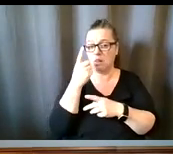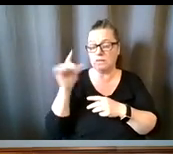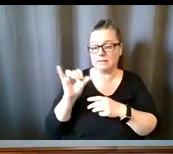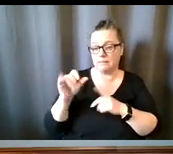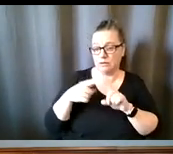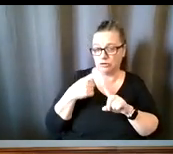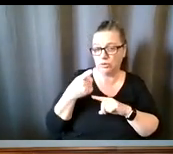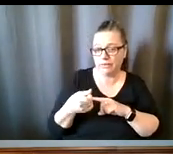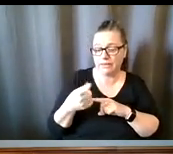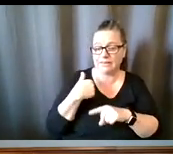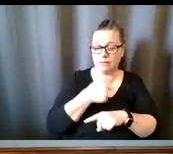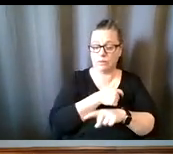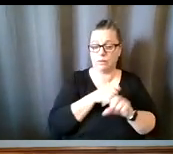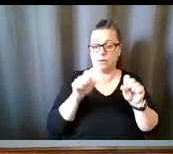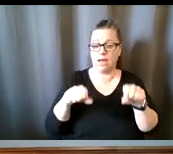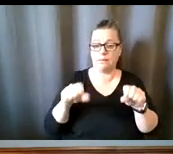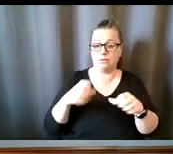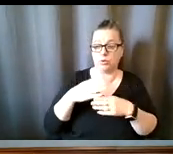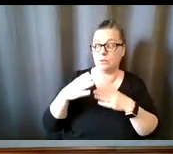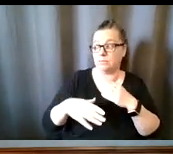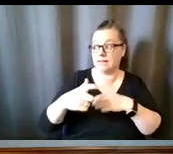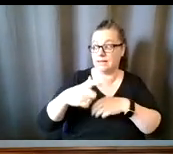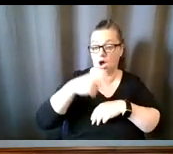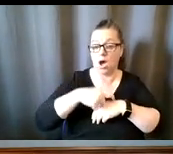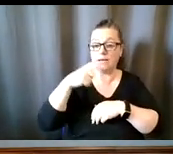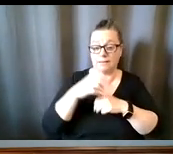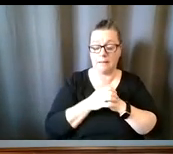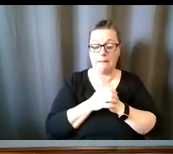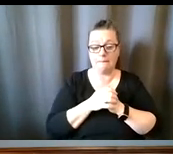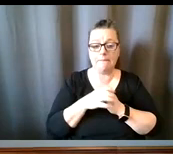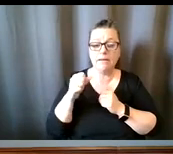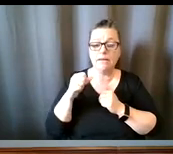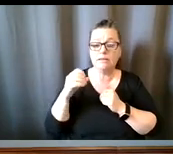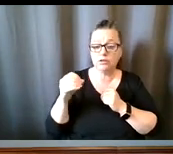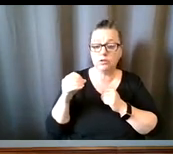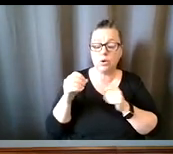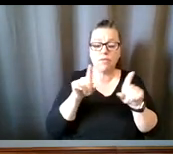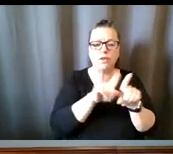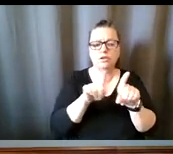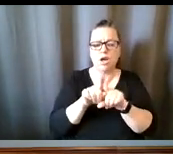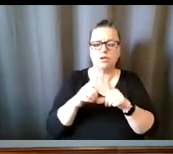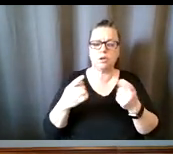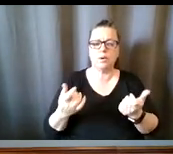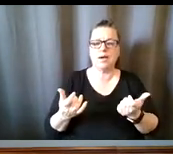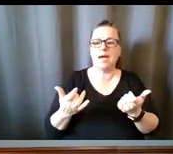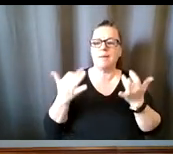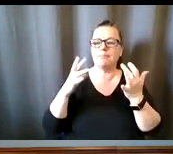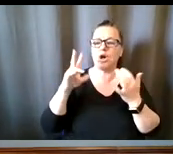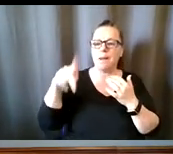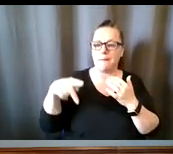this. And we were able to complete it on time. So there is also a burn up chart. It's a little bit